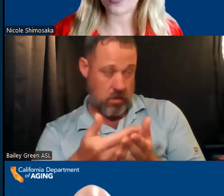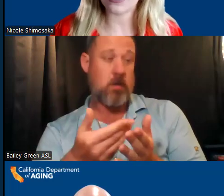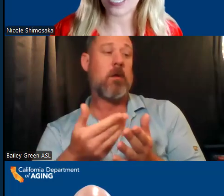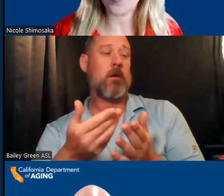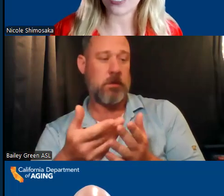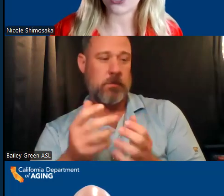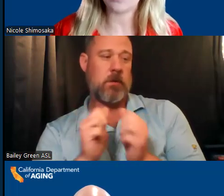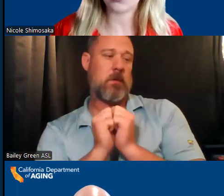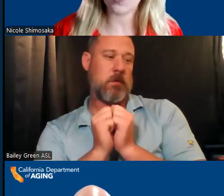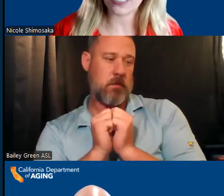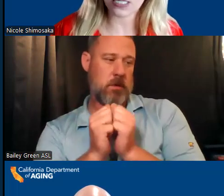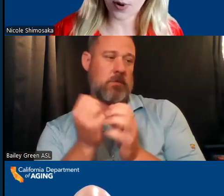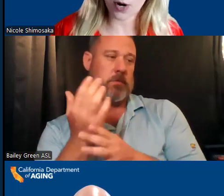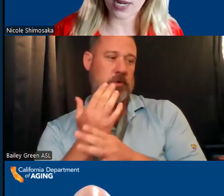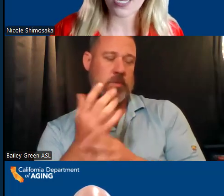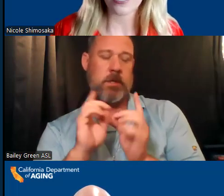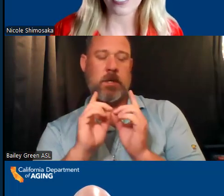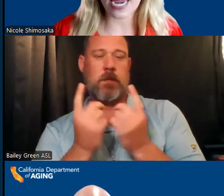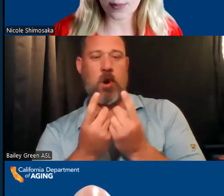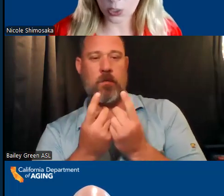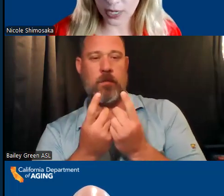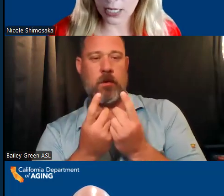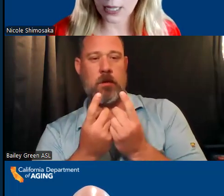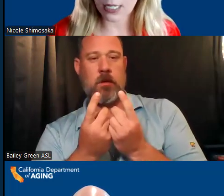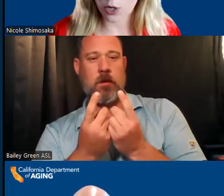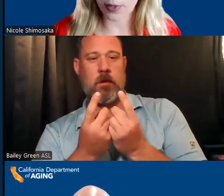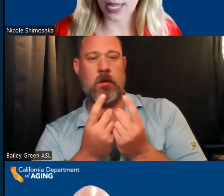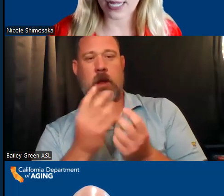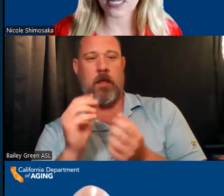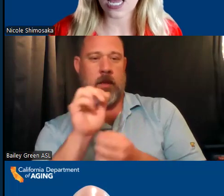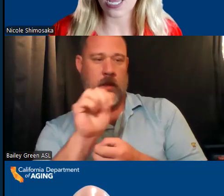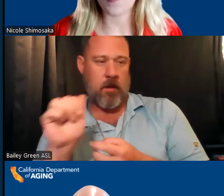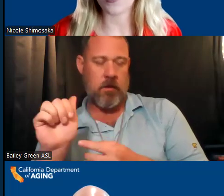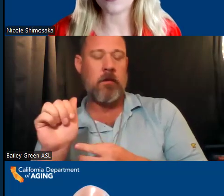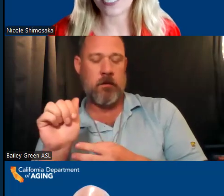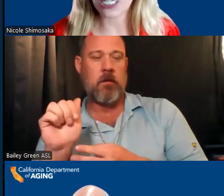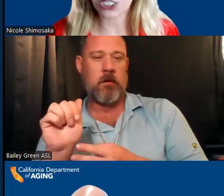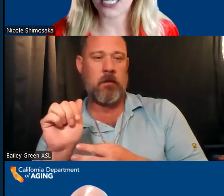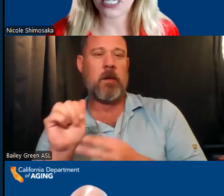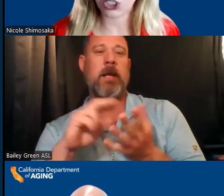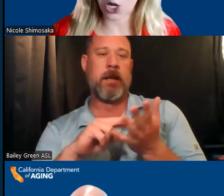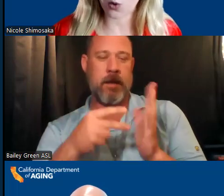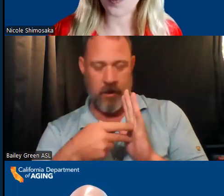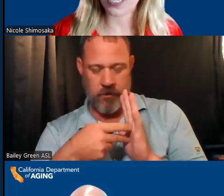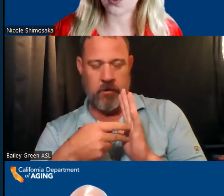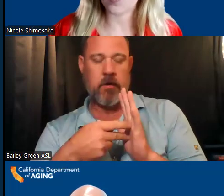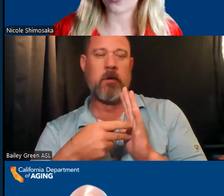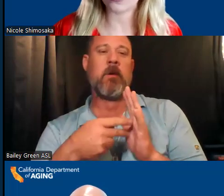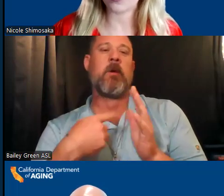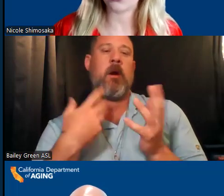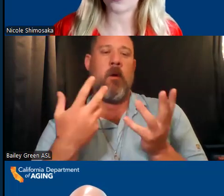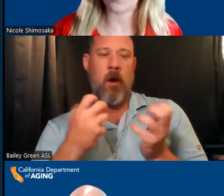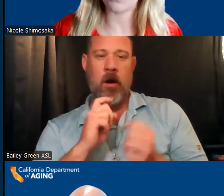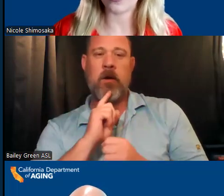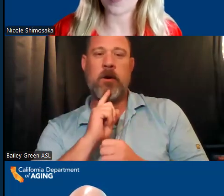in collaboration between the department and between the AAAs. Intentionally so, because we wanted to be